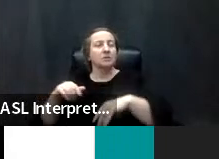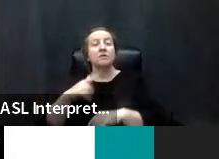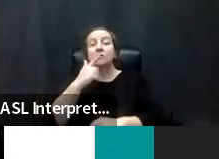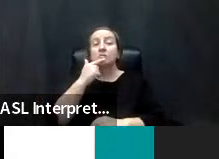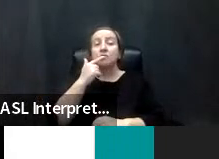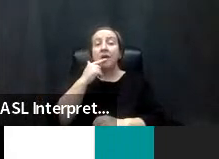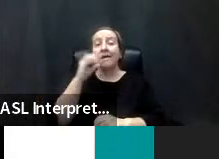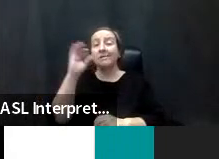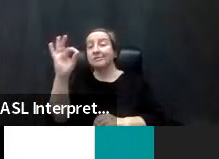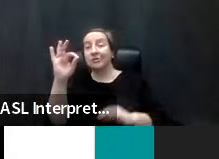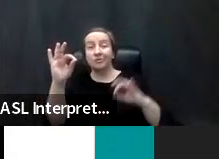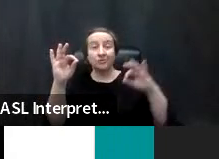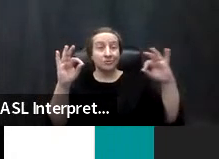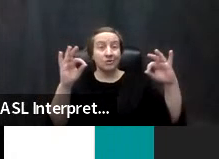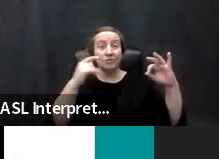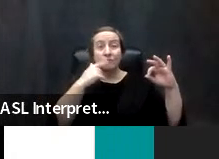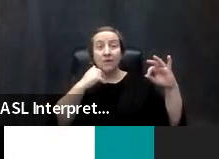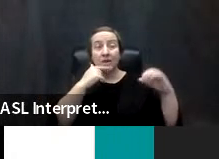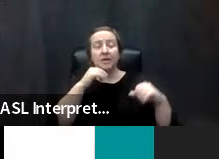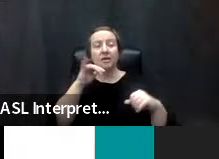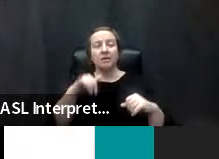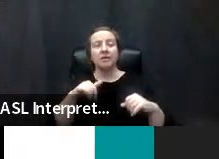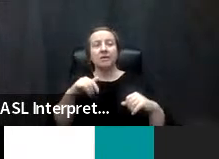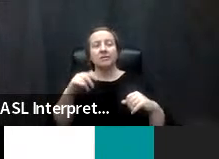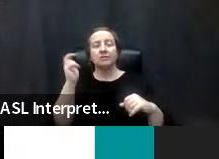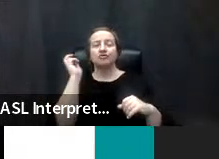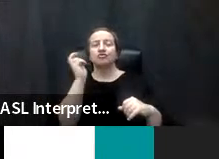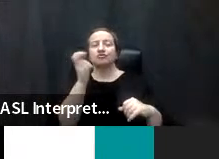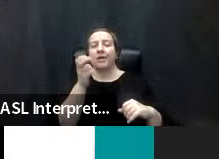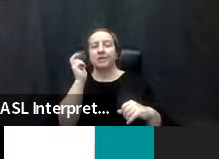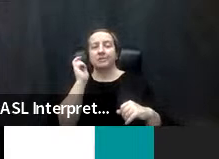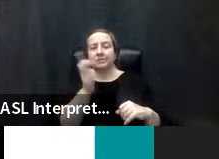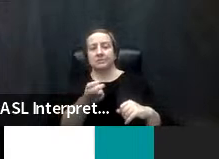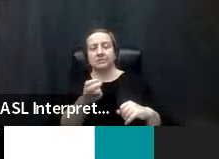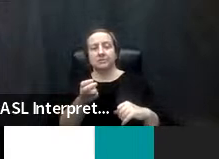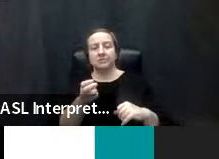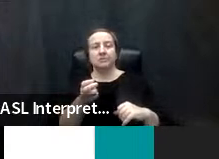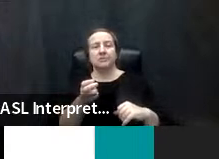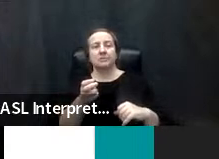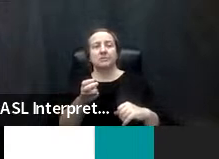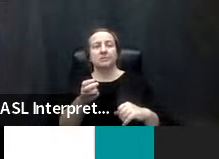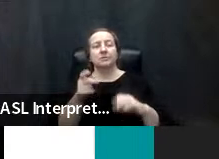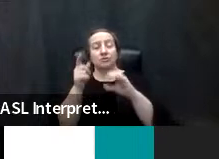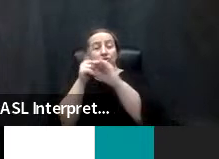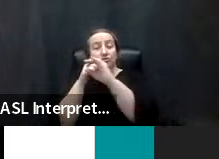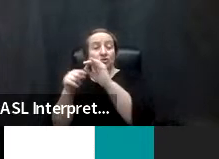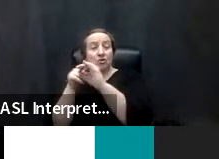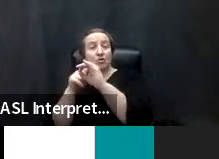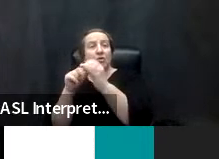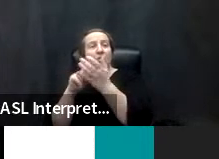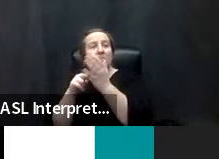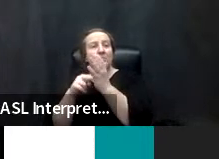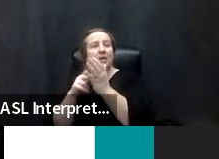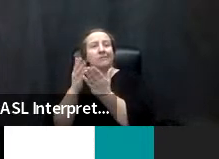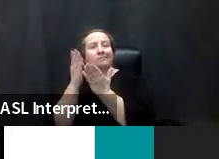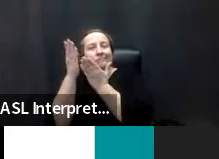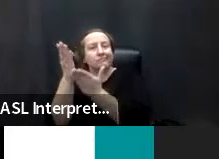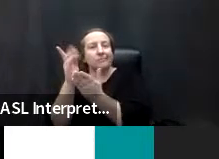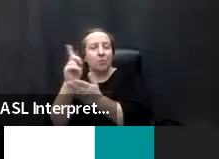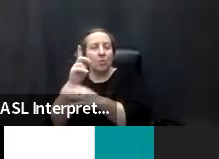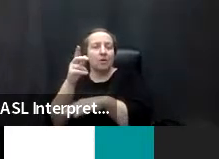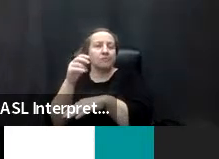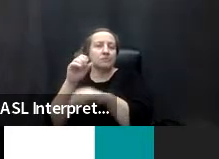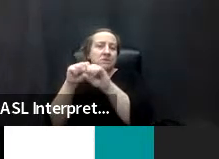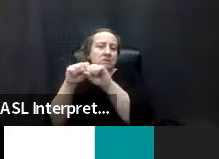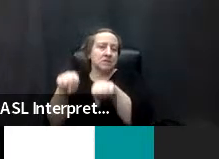it is the transit alignment. The circles would be where proposed stations are. So there's